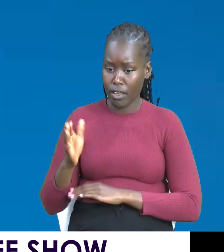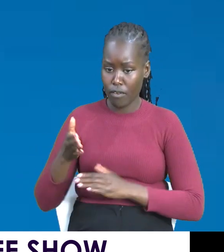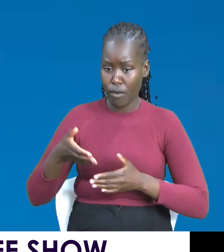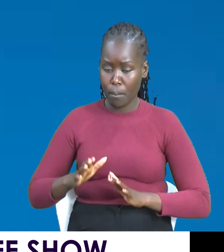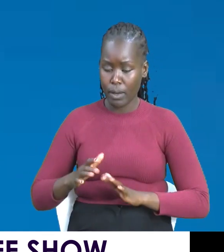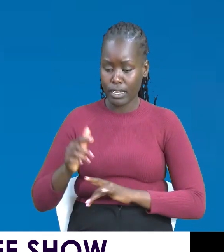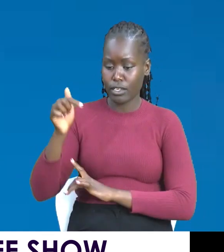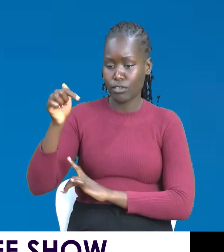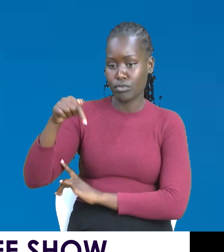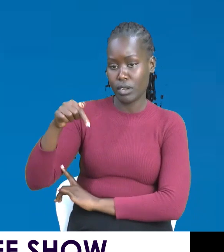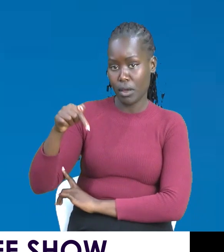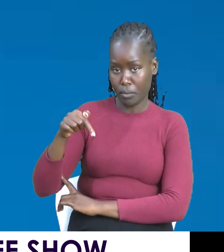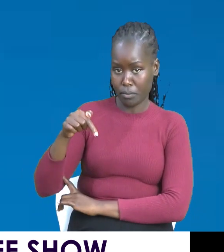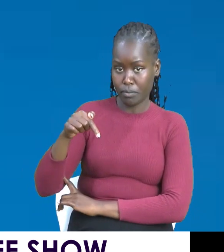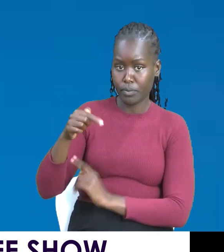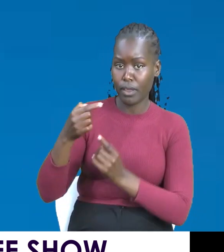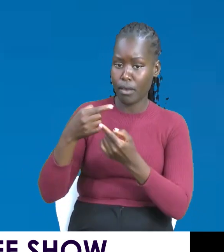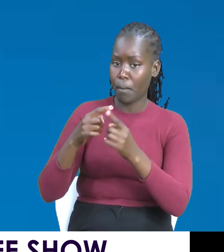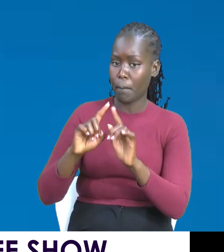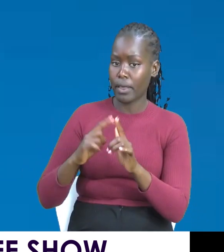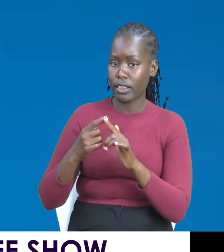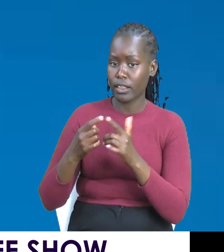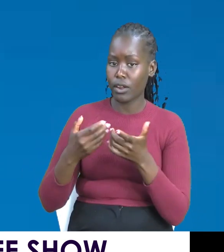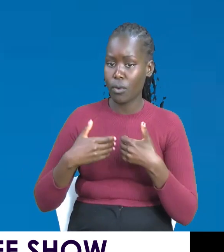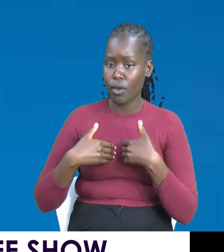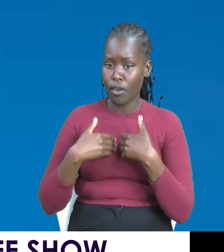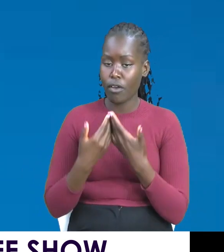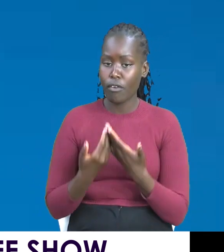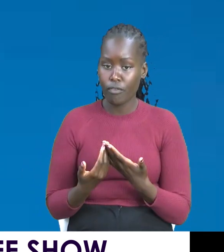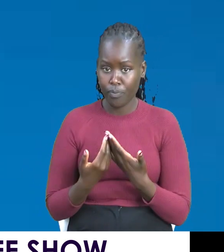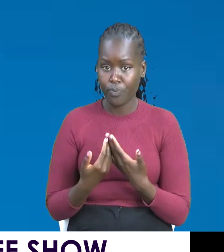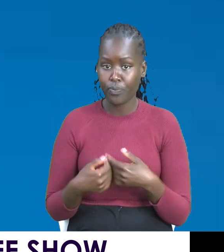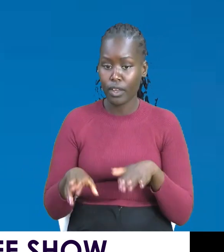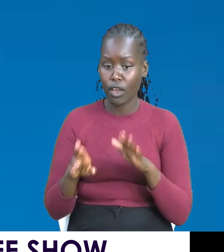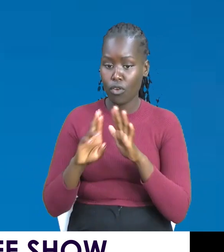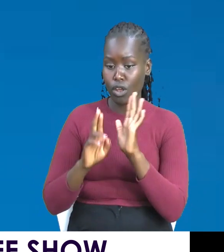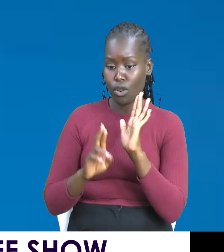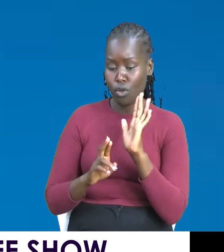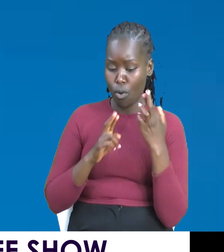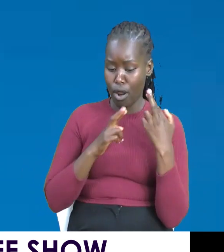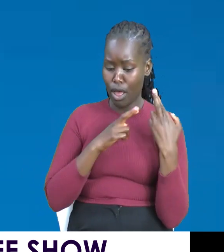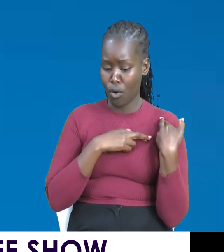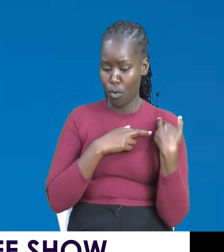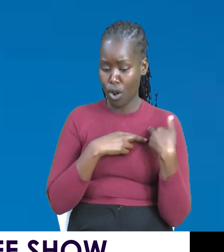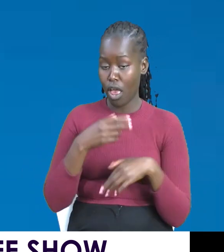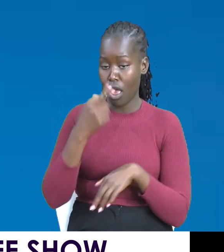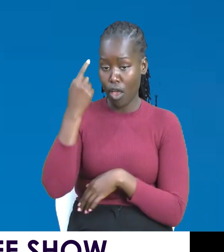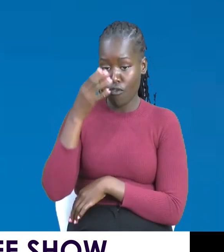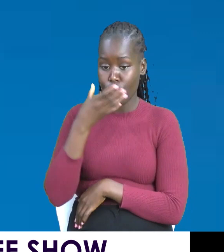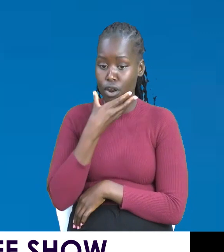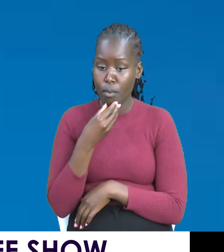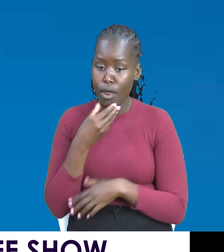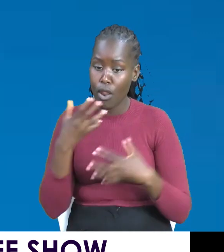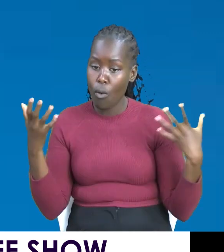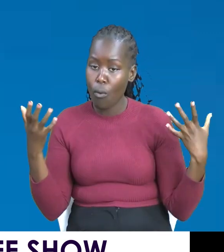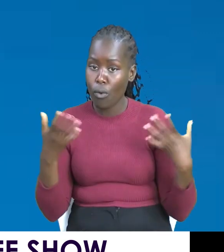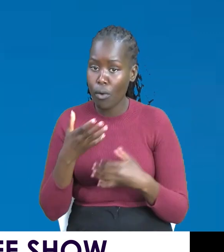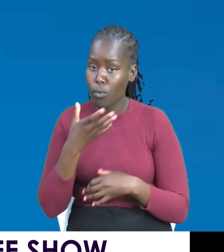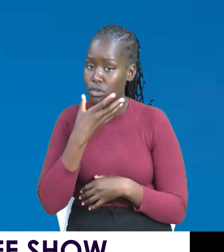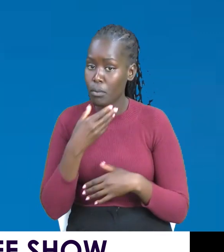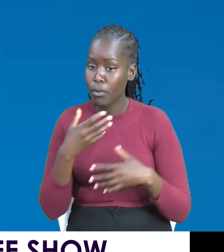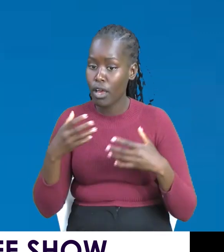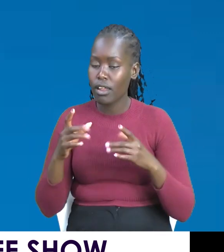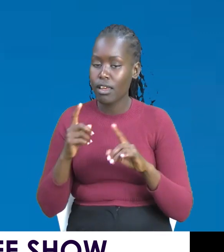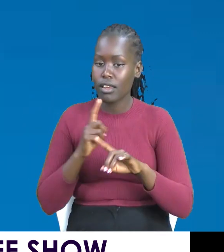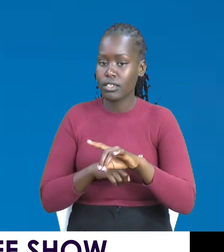the present. But then there is a role that a man should play. Where was the man when the woman